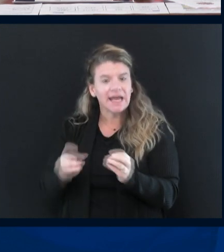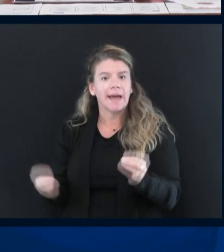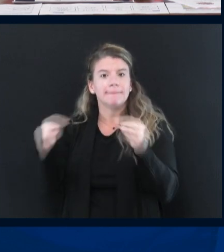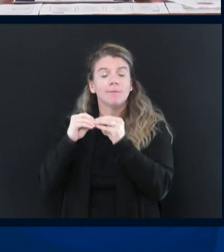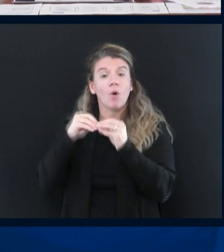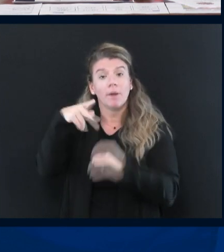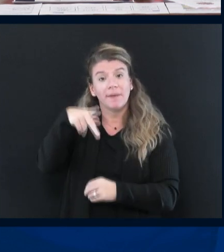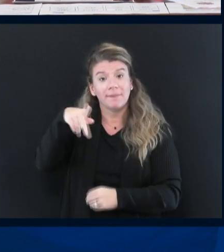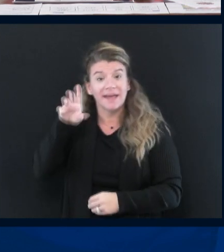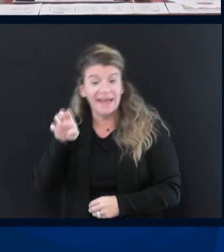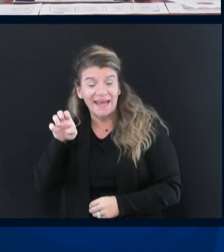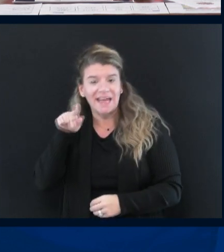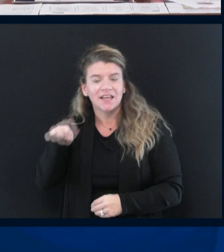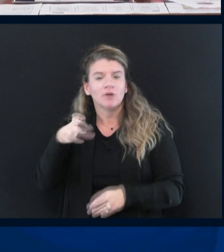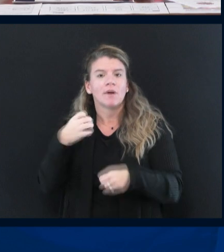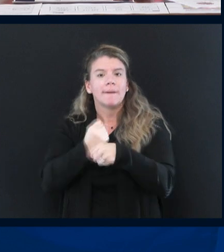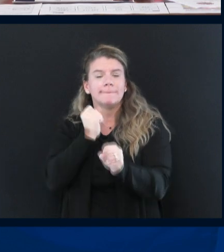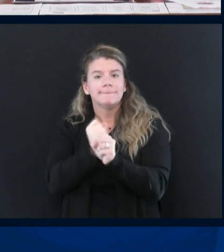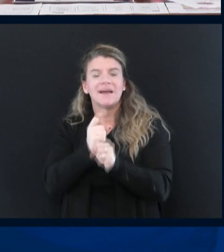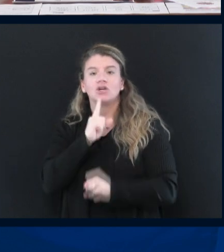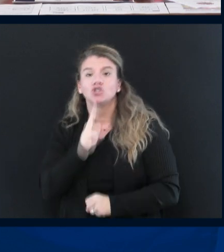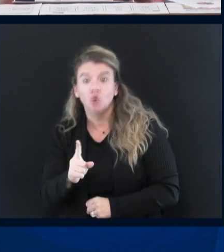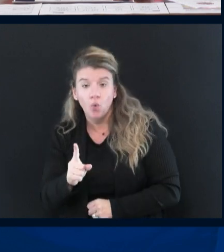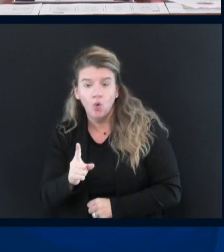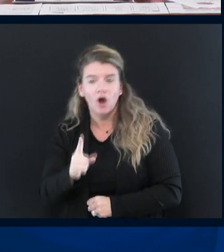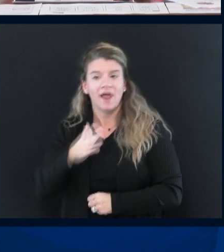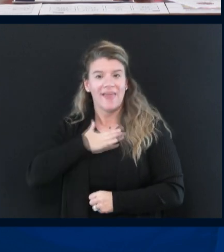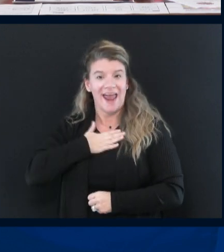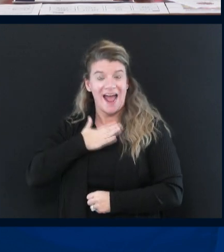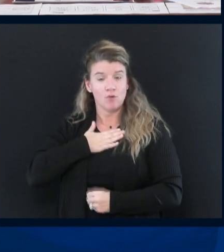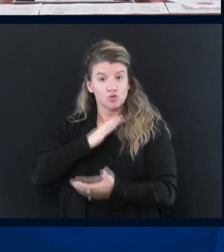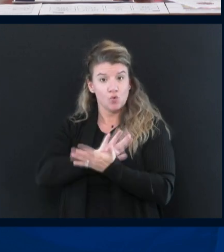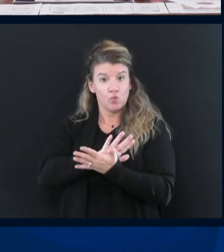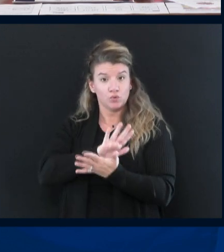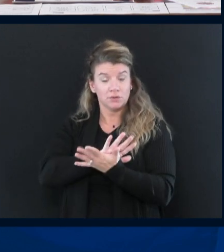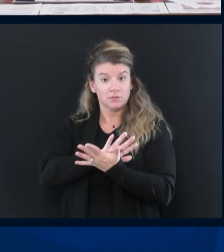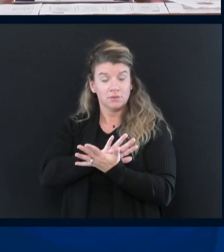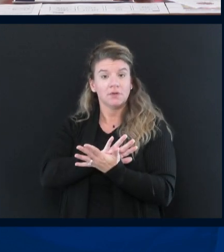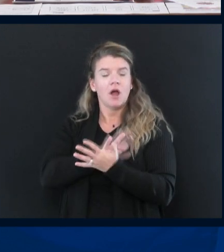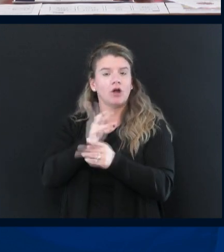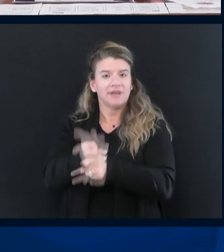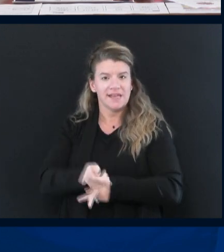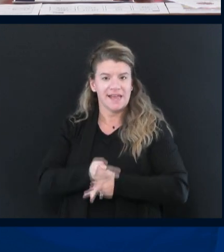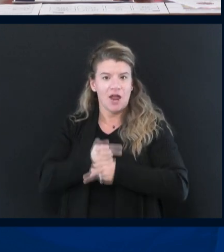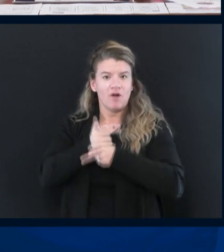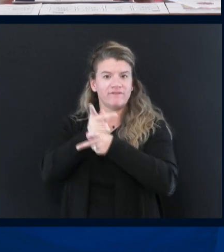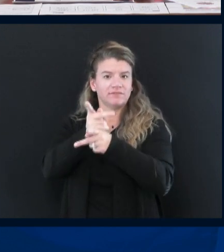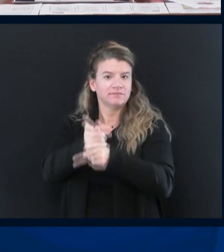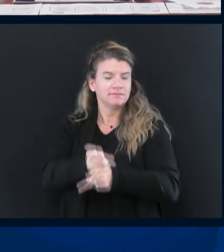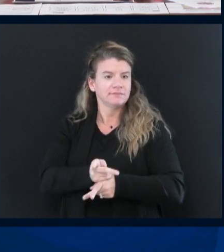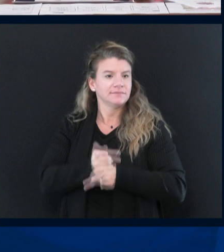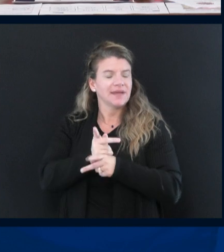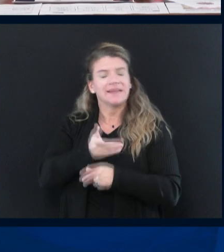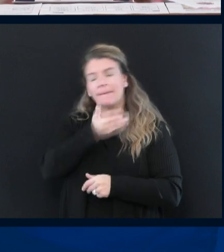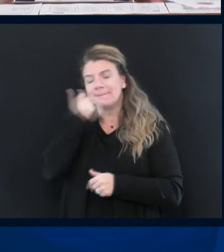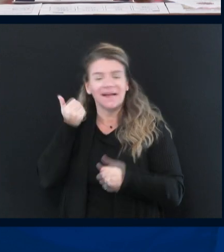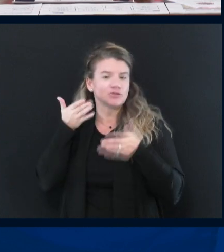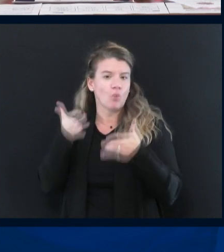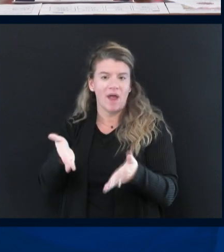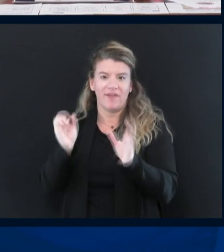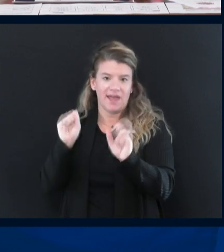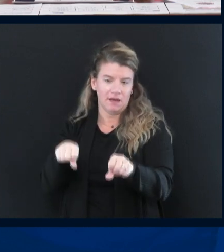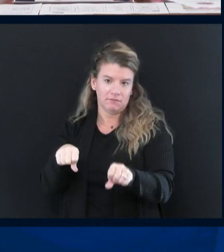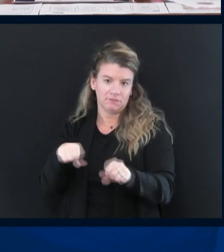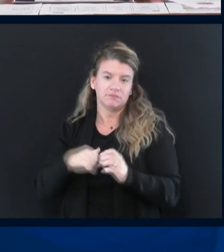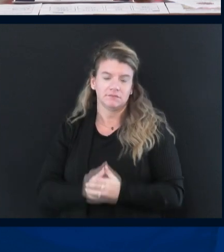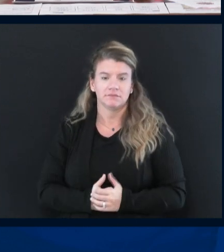to absolutely assure that our schools are taken care of in the very best manner that they can be taken